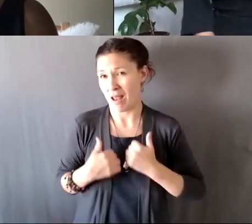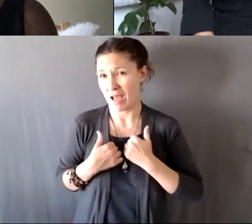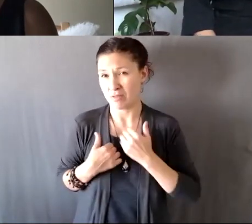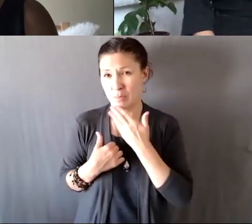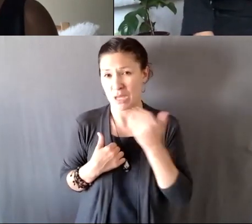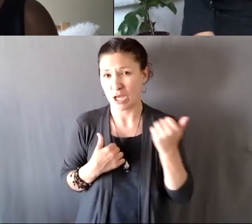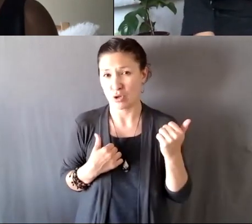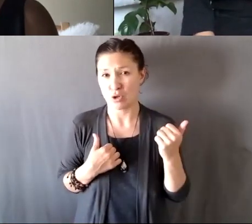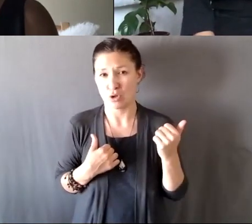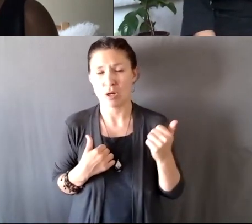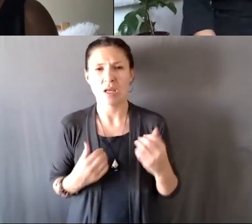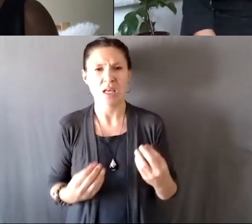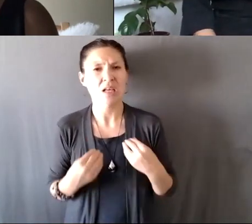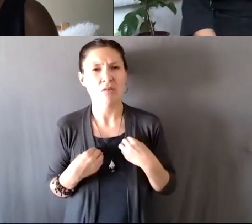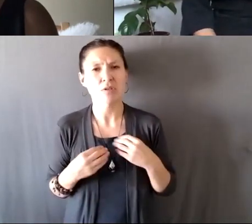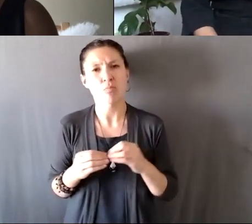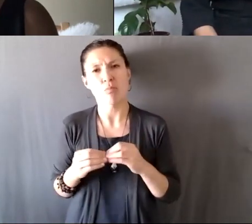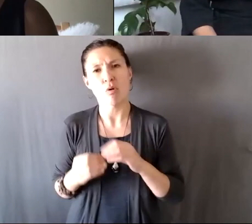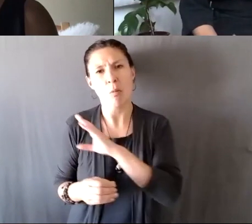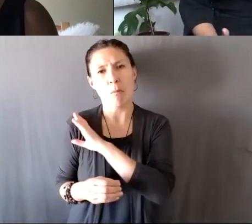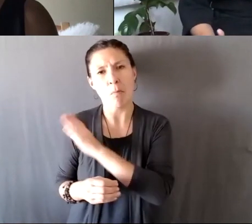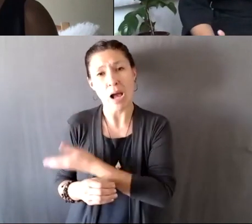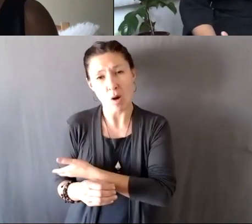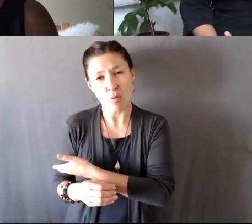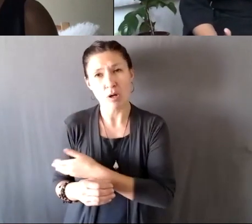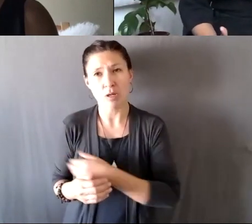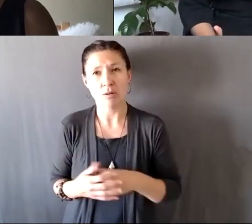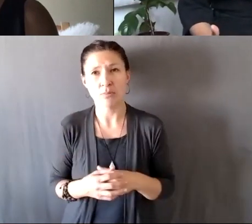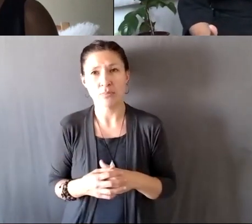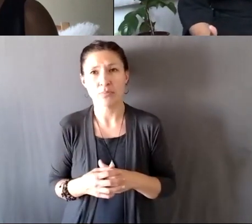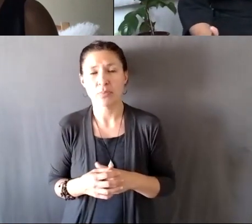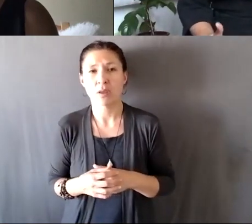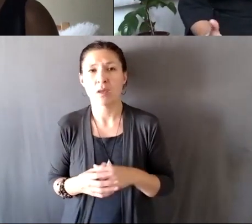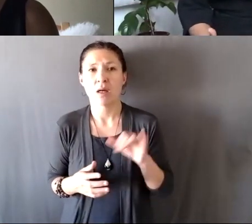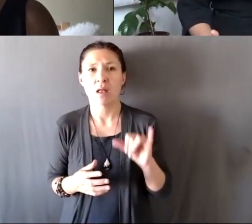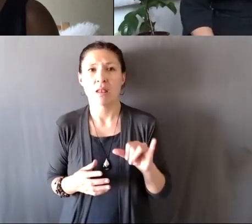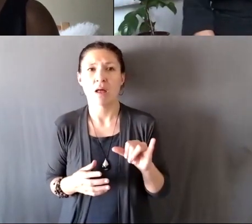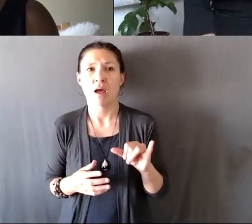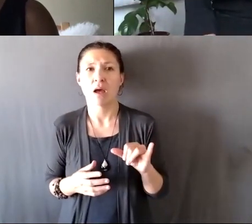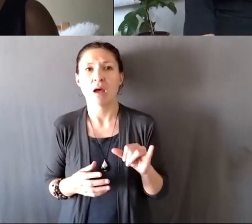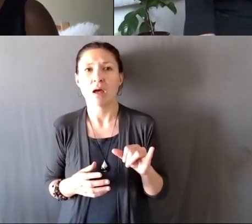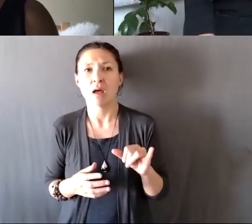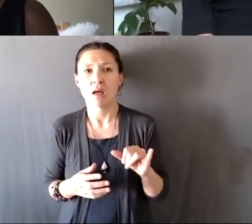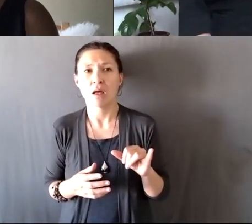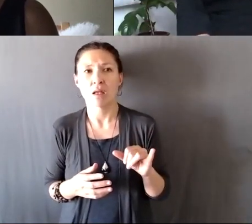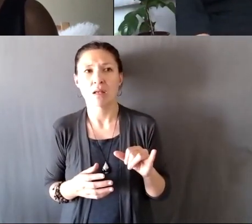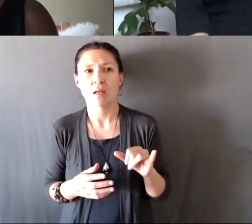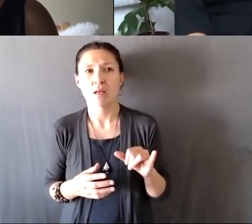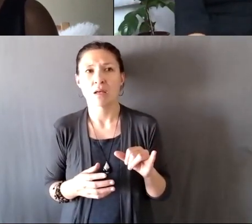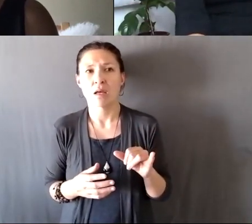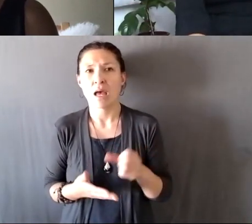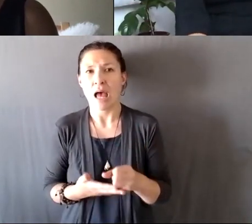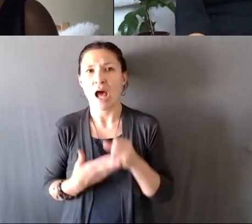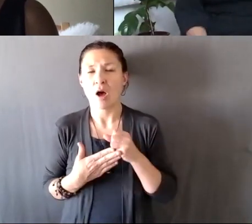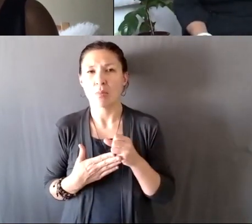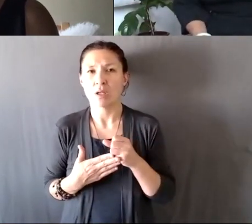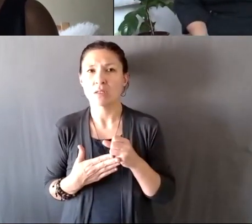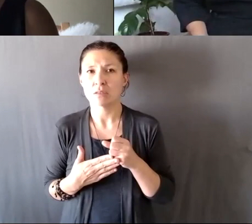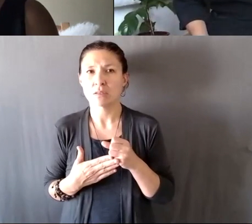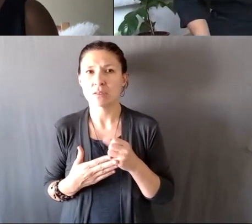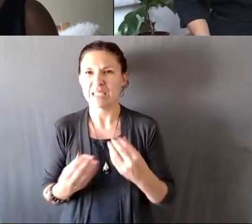and to acknowledge how much joy and how much we're capable of feeling and not to settle for